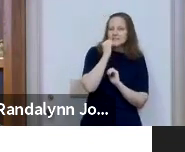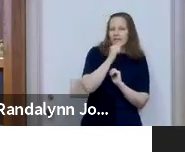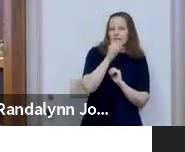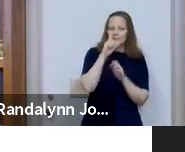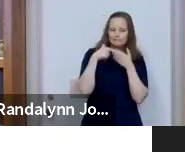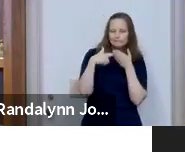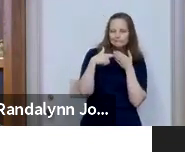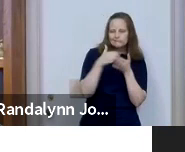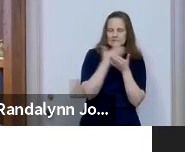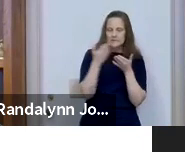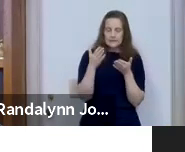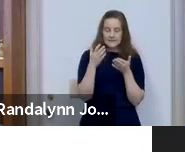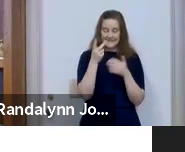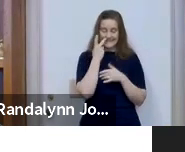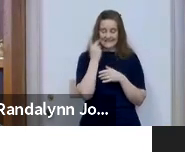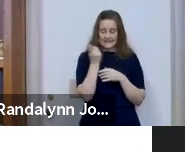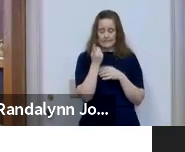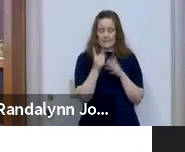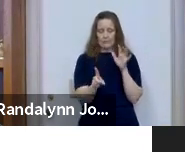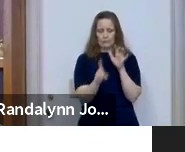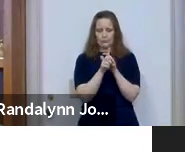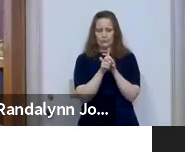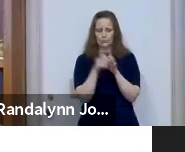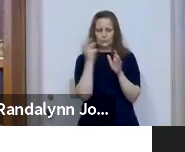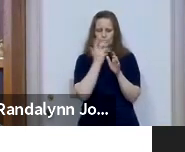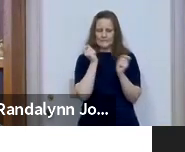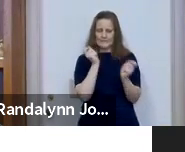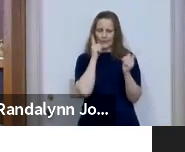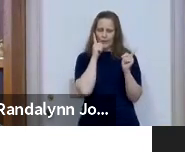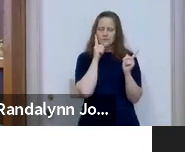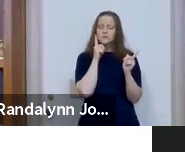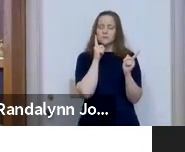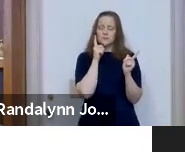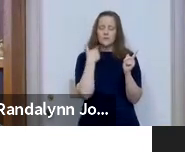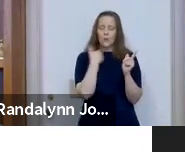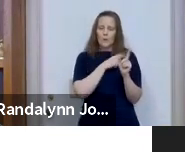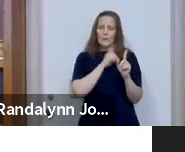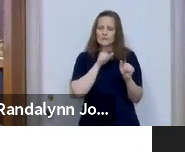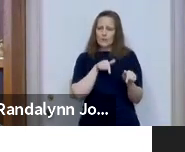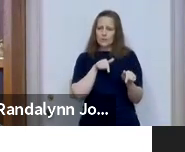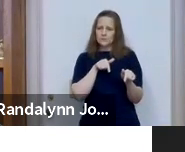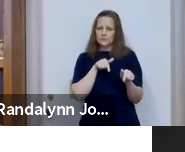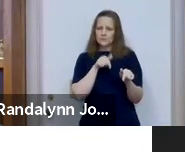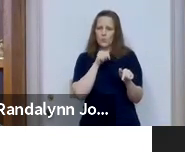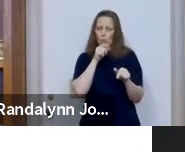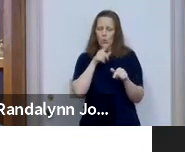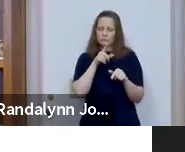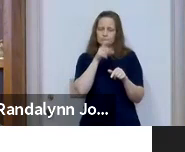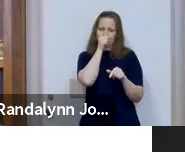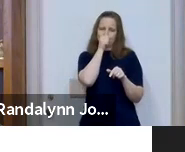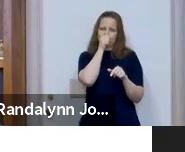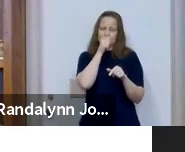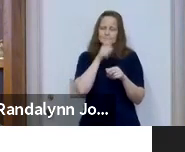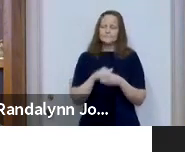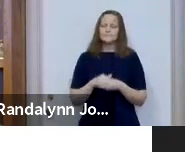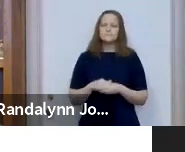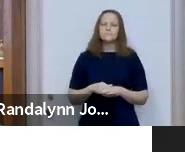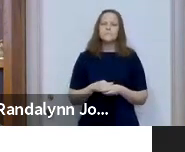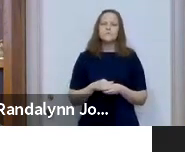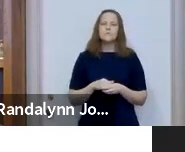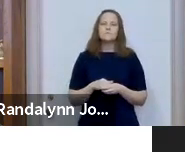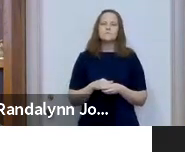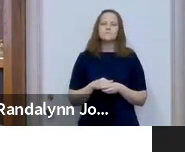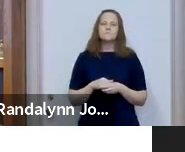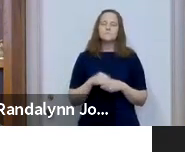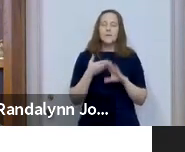if we see something that surprises us, we'll respond to it. We won't hesitate. Finally, before